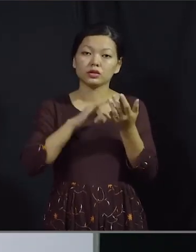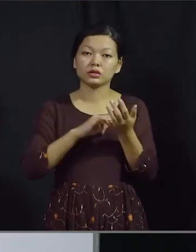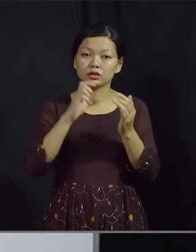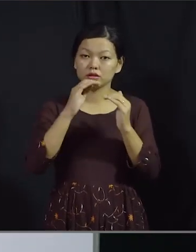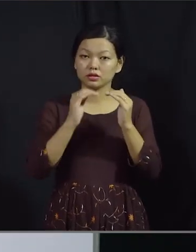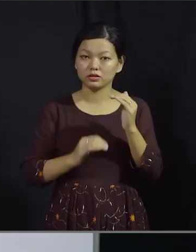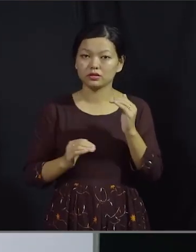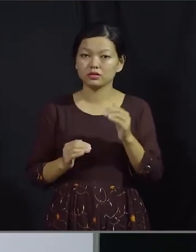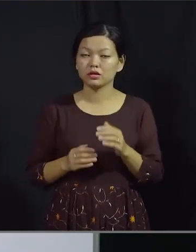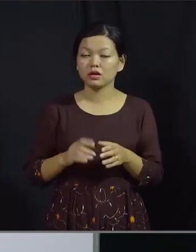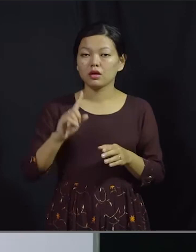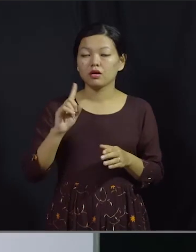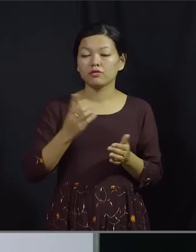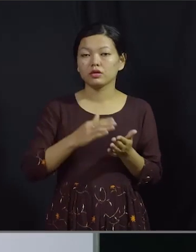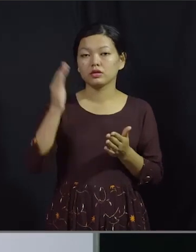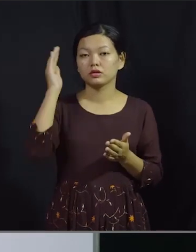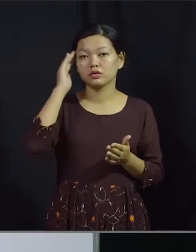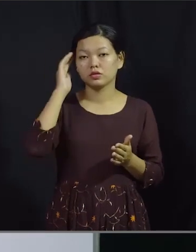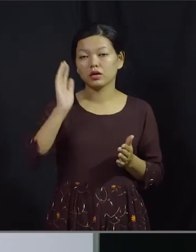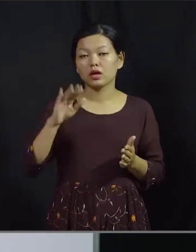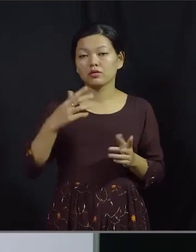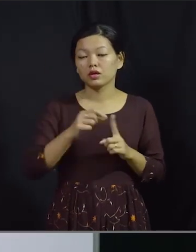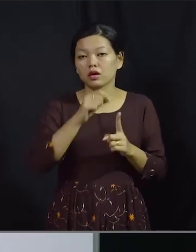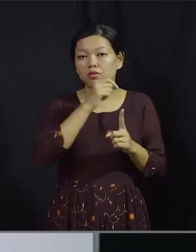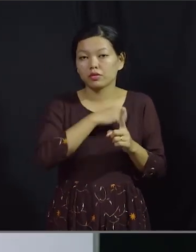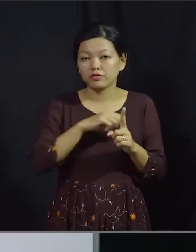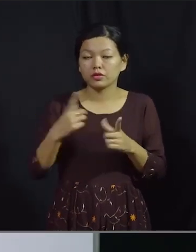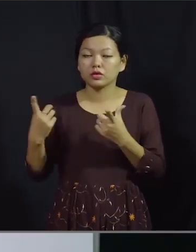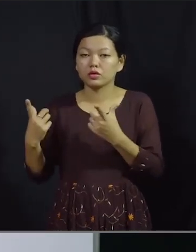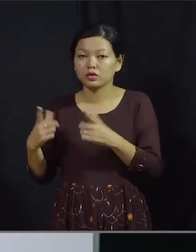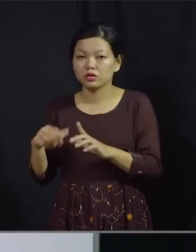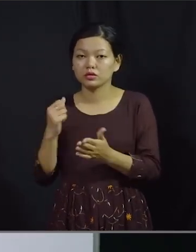transaction has to go, whether it is on the asset side or whether it is on the debit side.